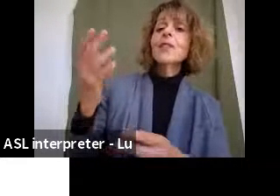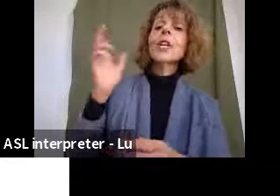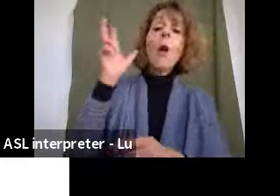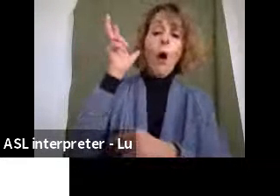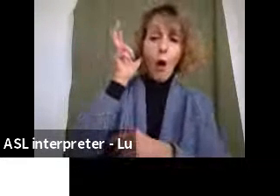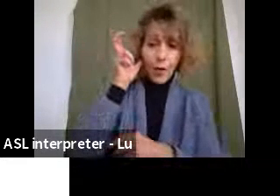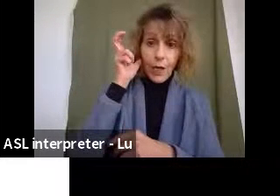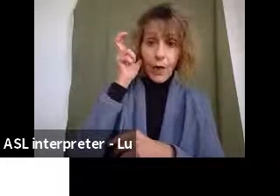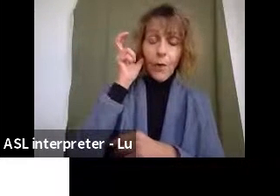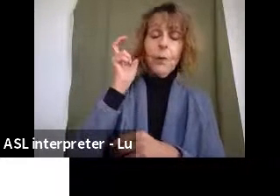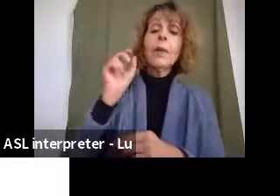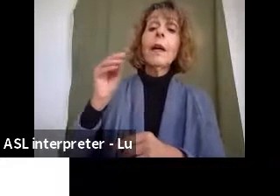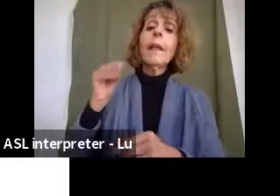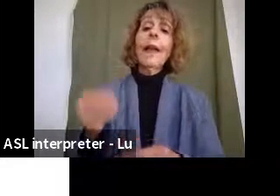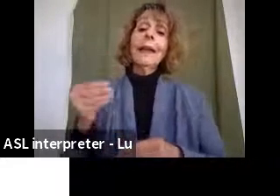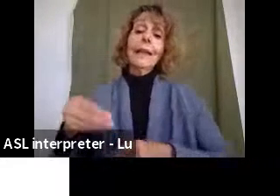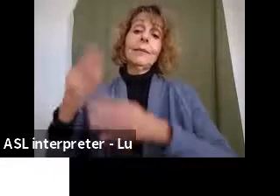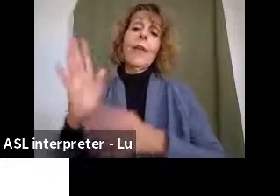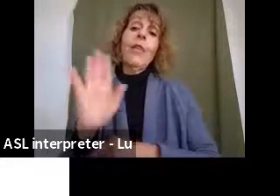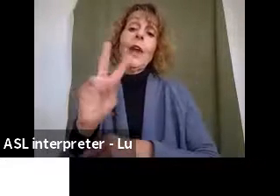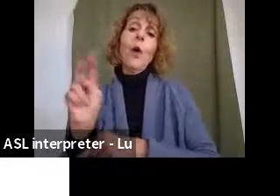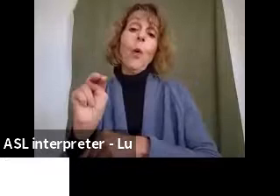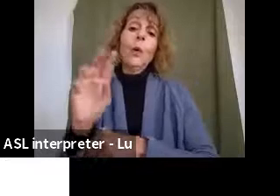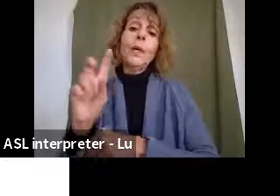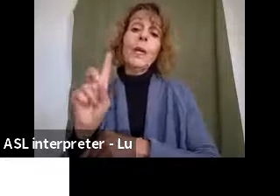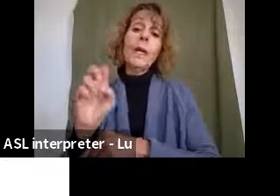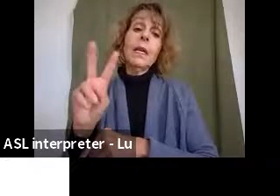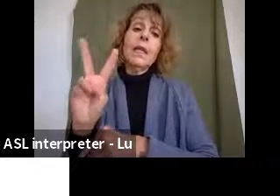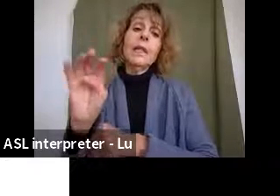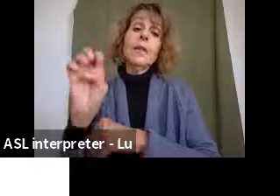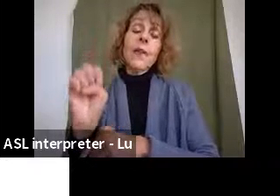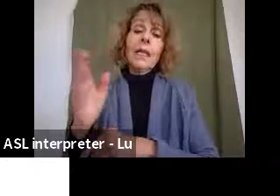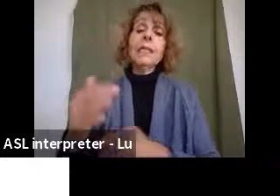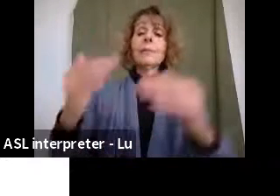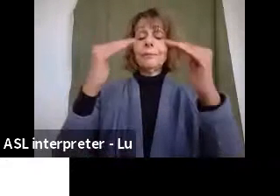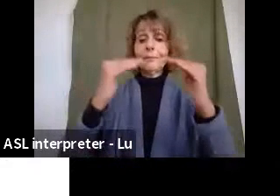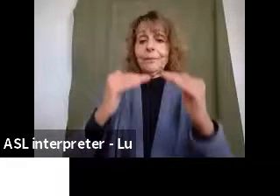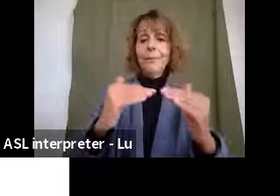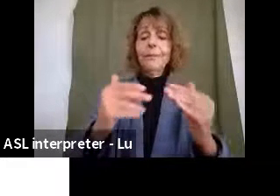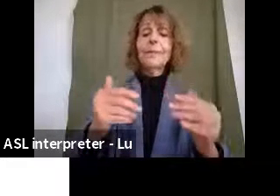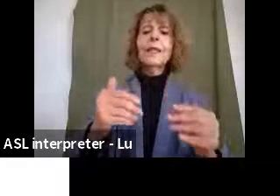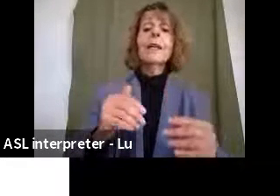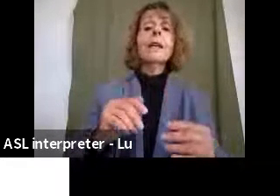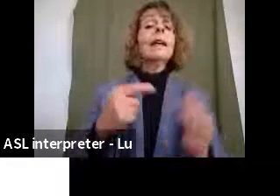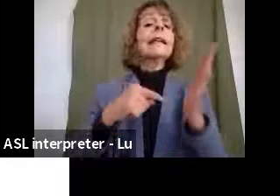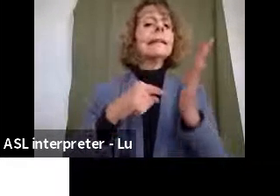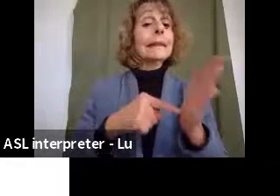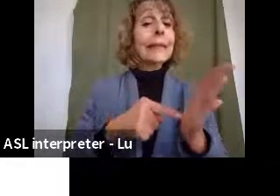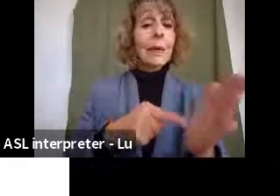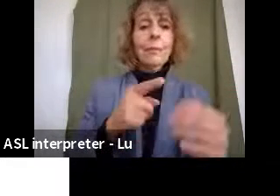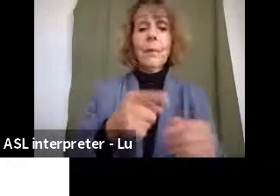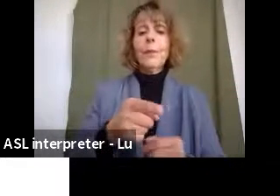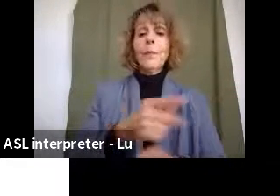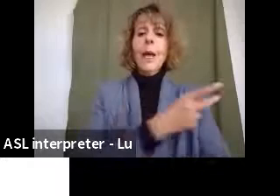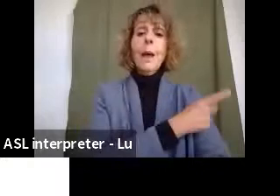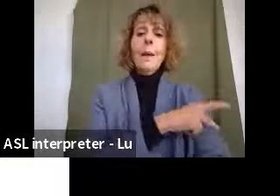about this? A patient signs up for your Healthy Baby class. She has a learning disability and a